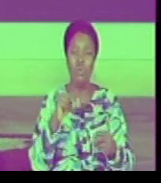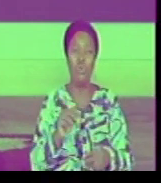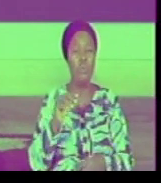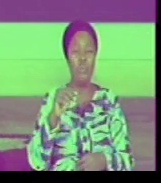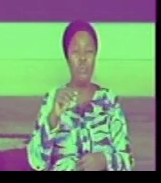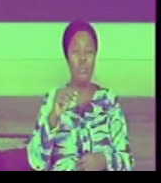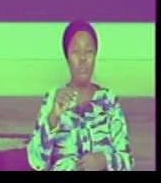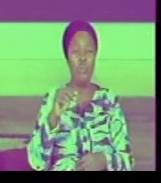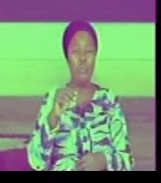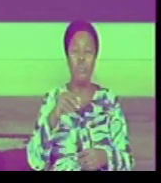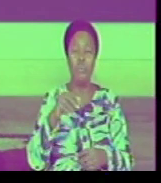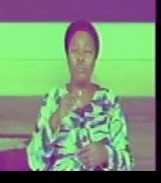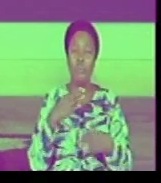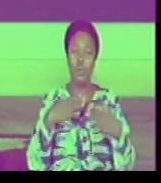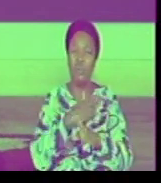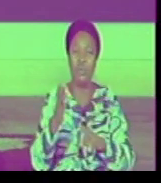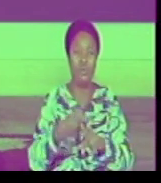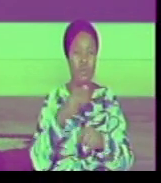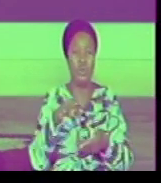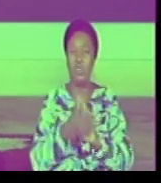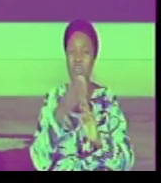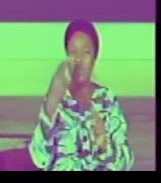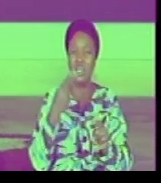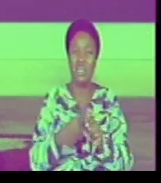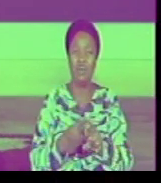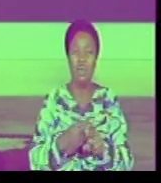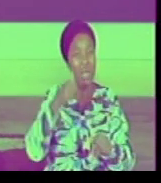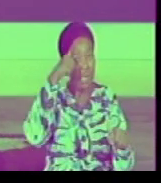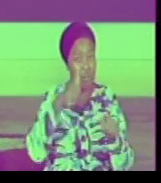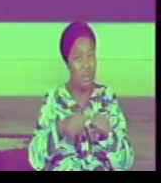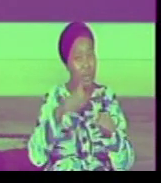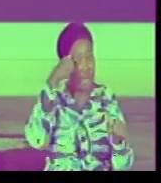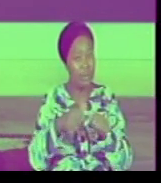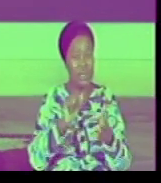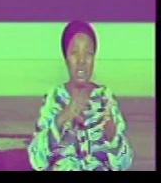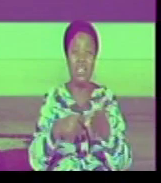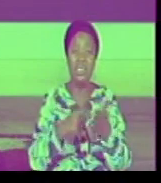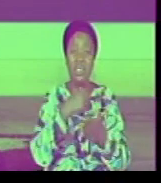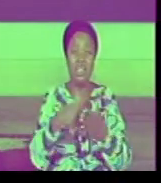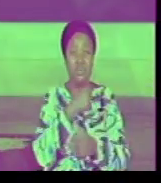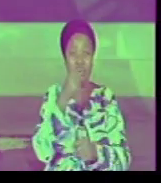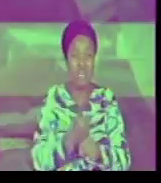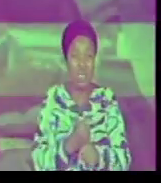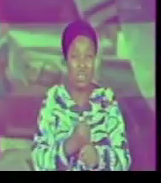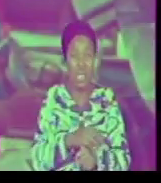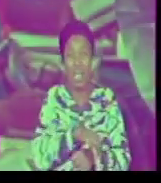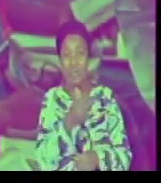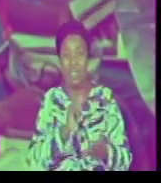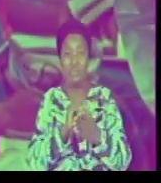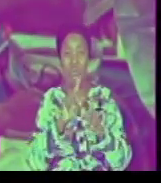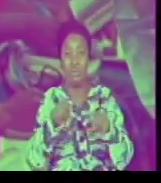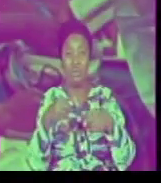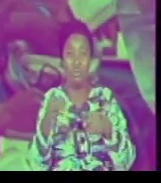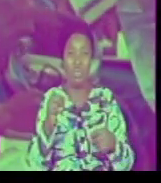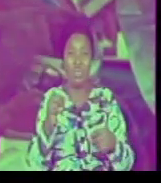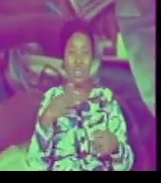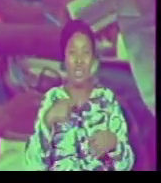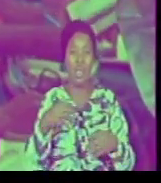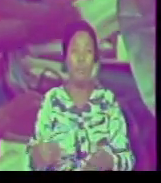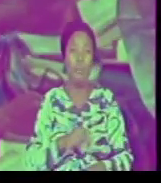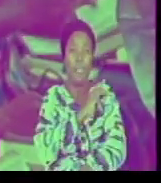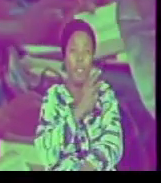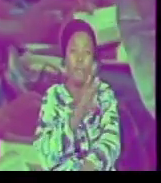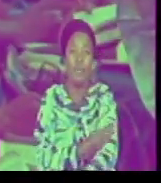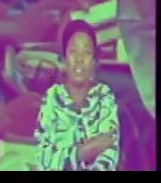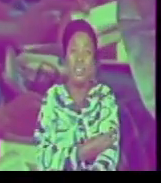year, anywhere you are going, a mighty angel is going before you. The mighty